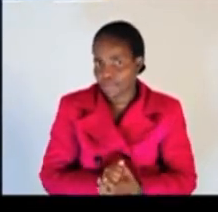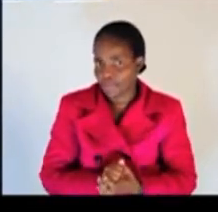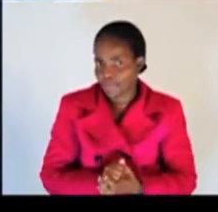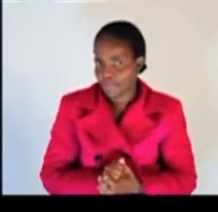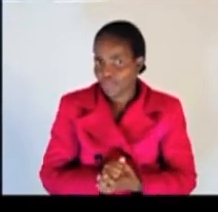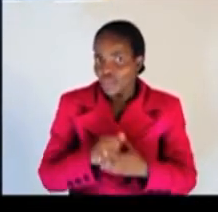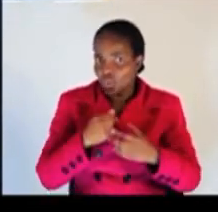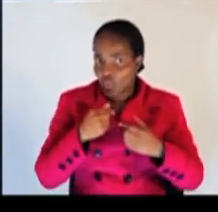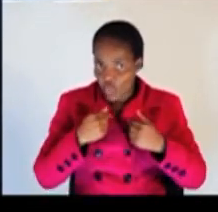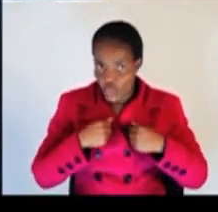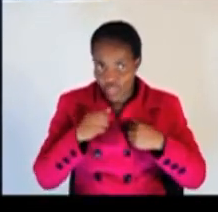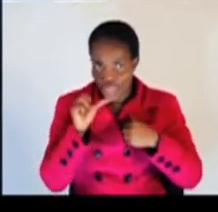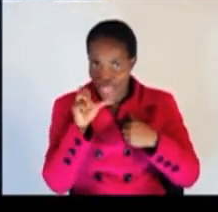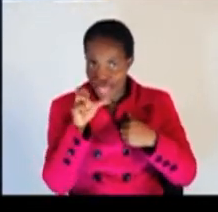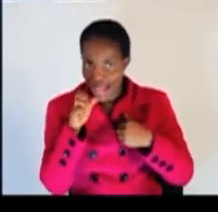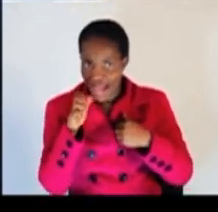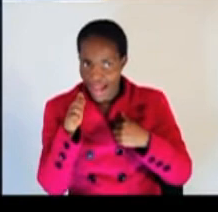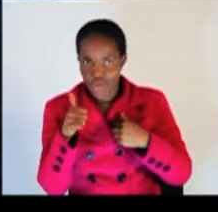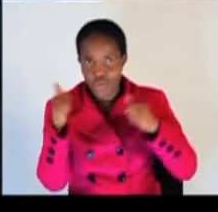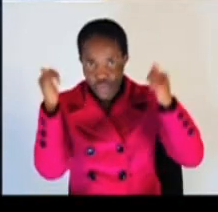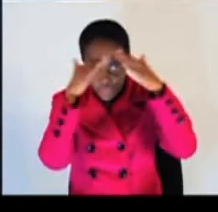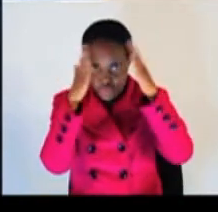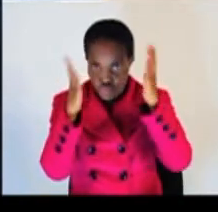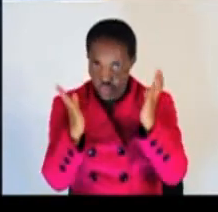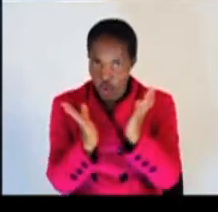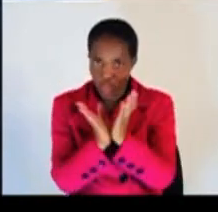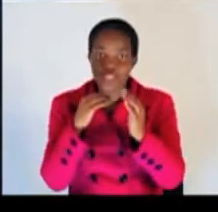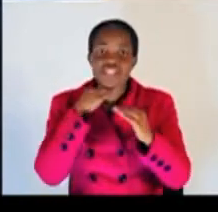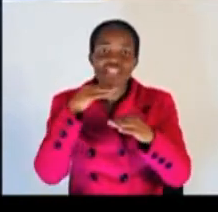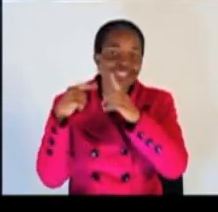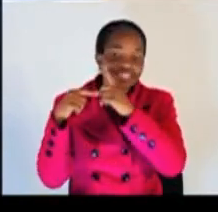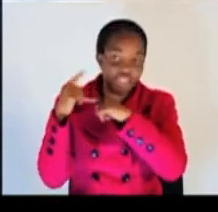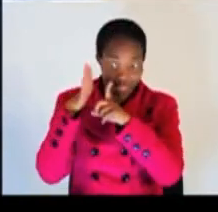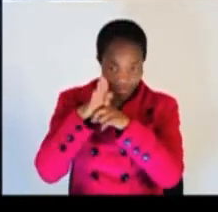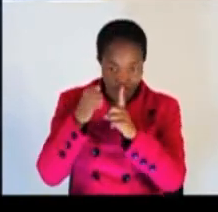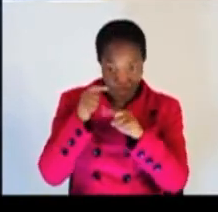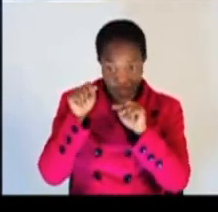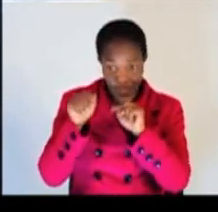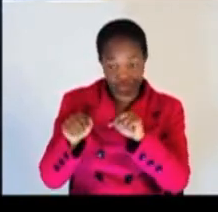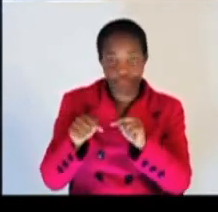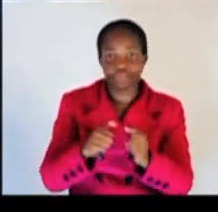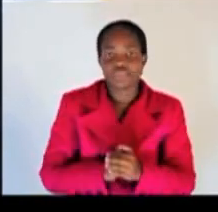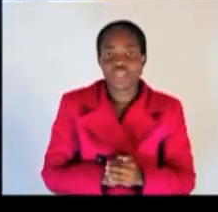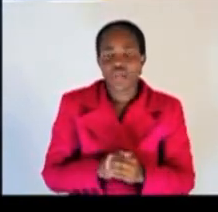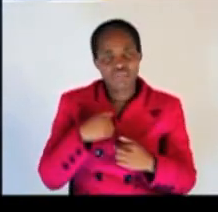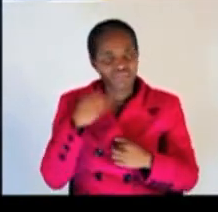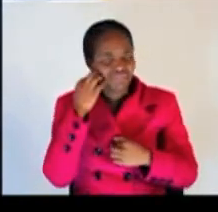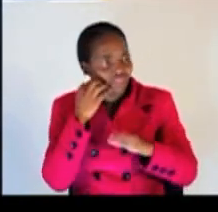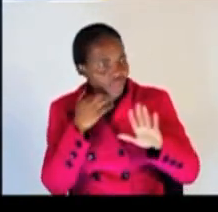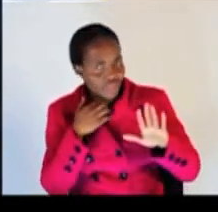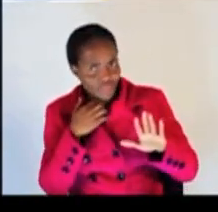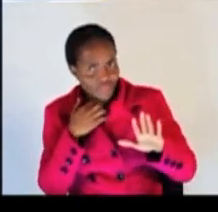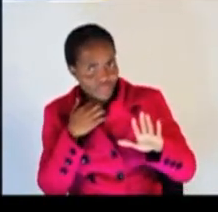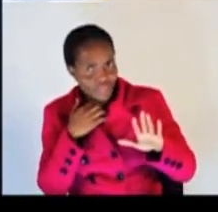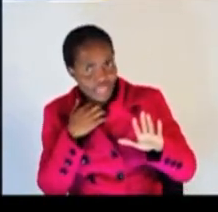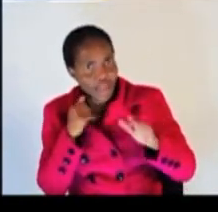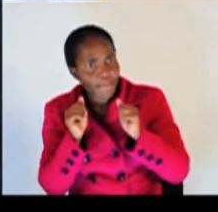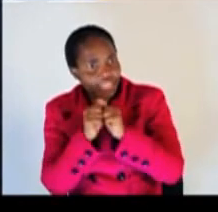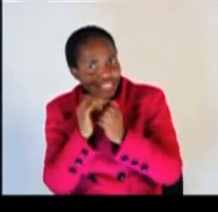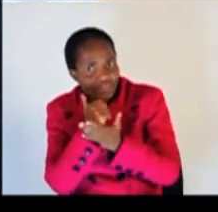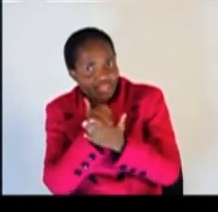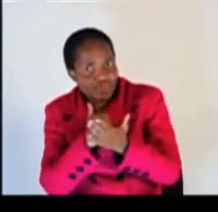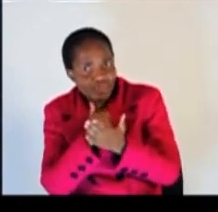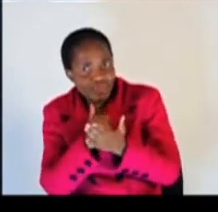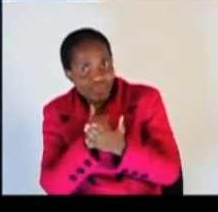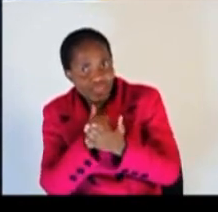the rest of the world history depends. Sorry. Can you give me clarity here? Is this